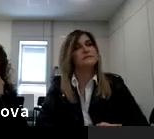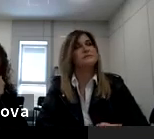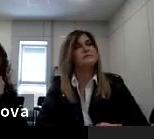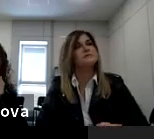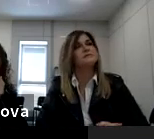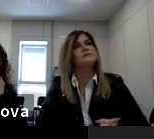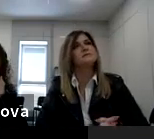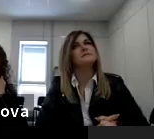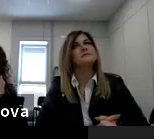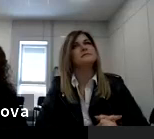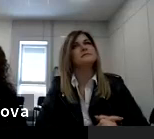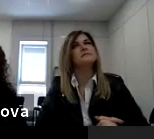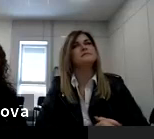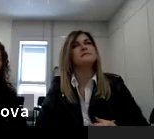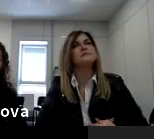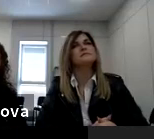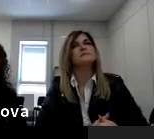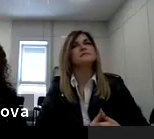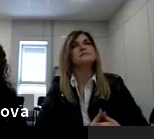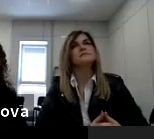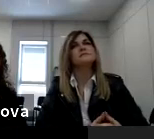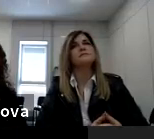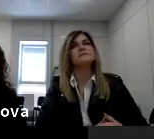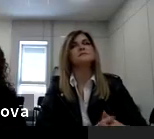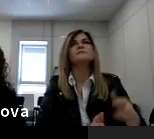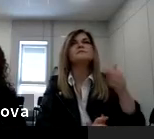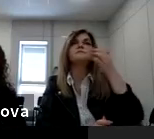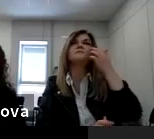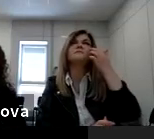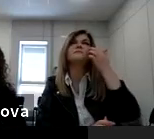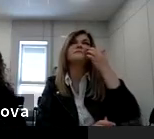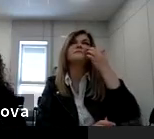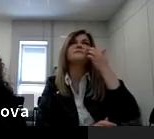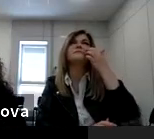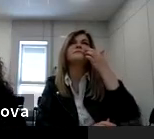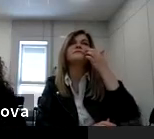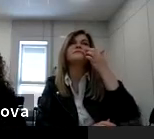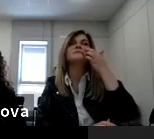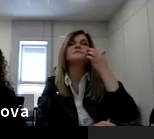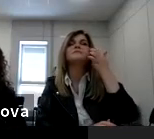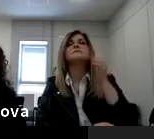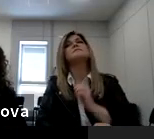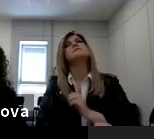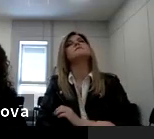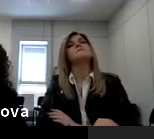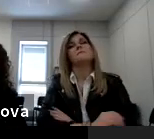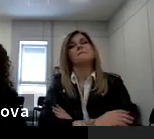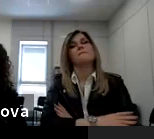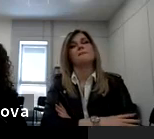effects. It is our projector, not special, but still, it is our projector for